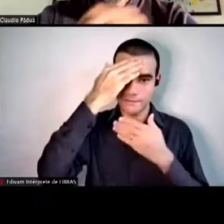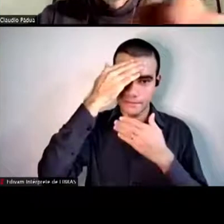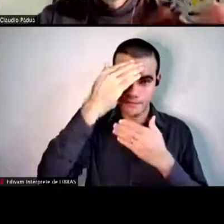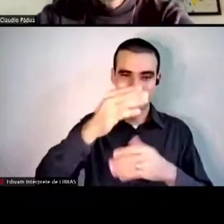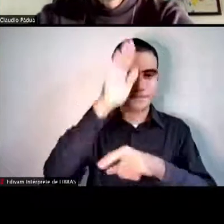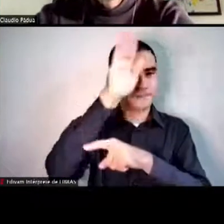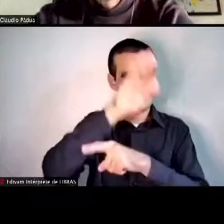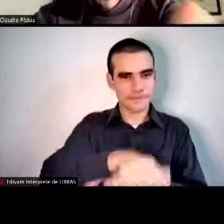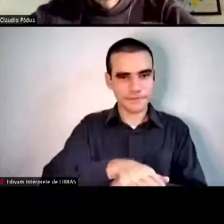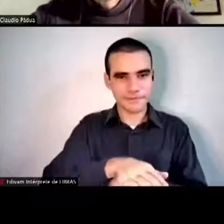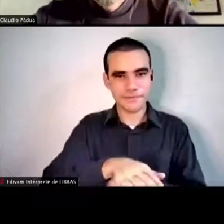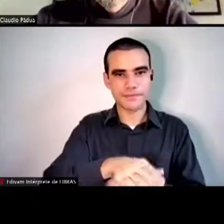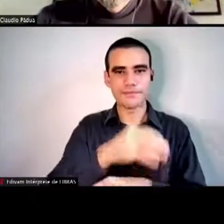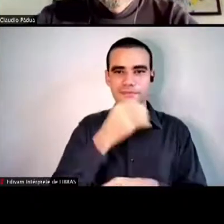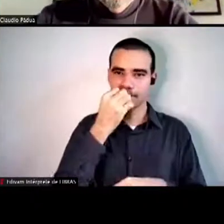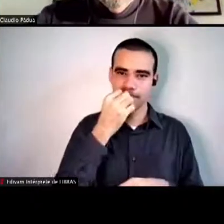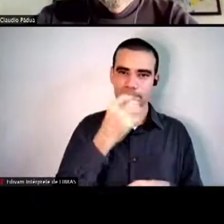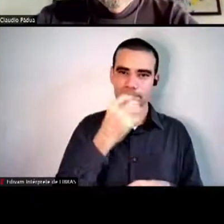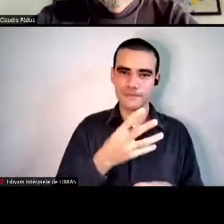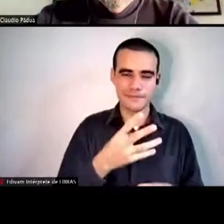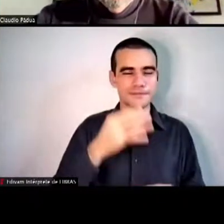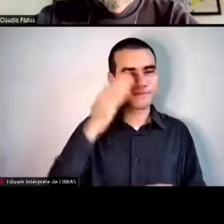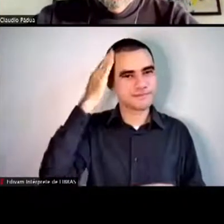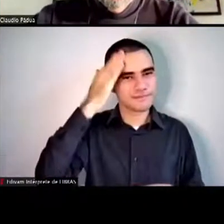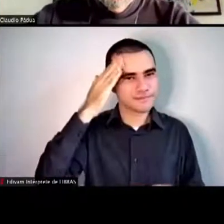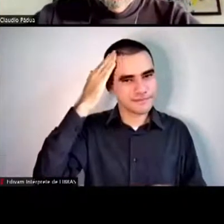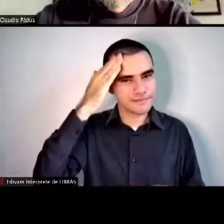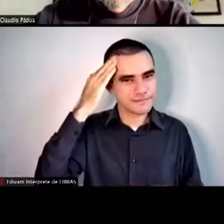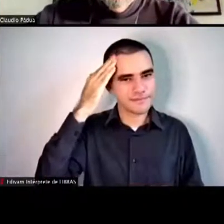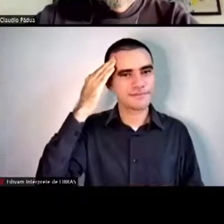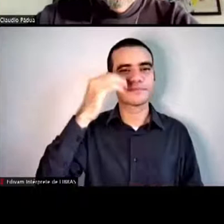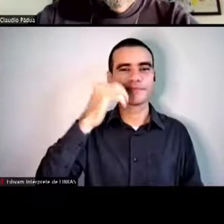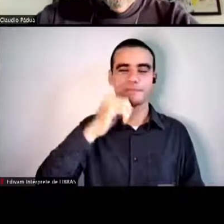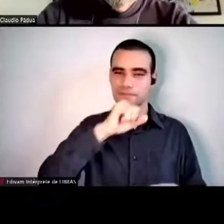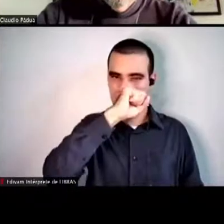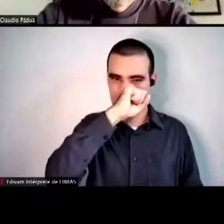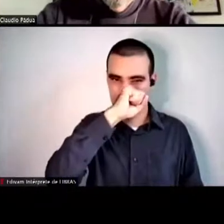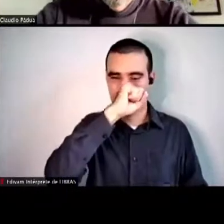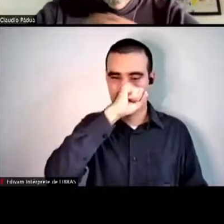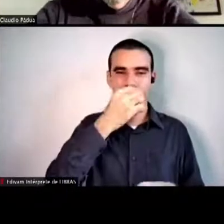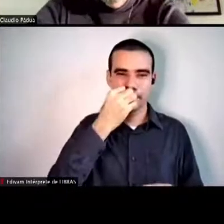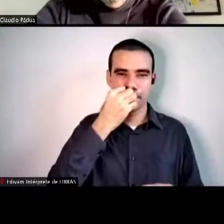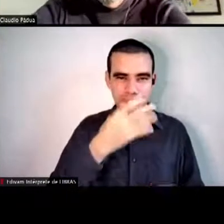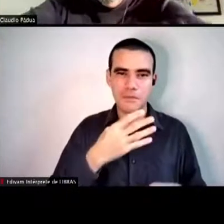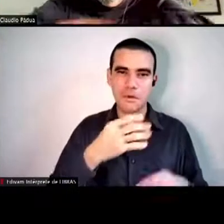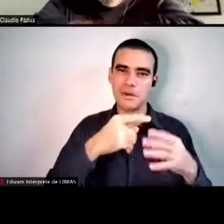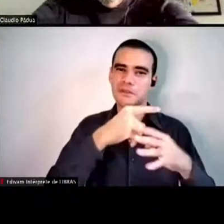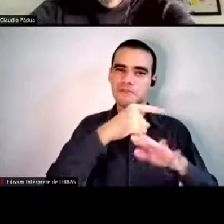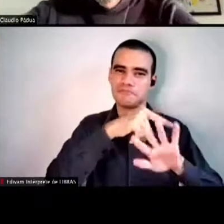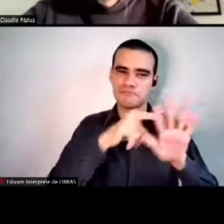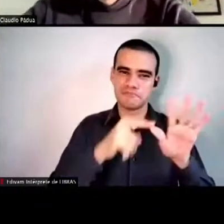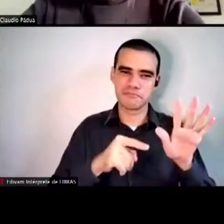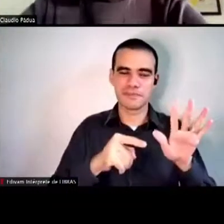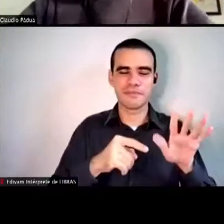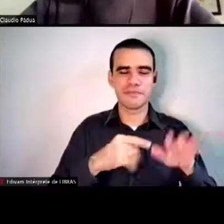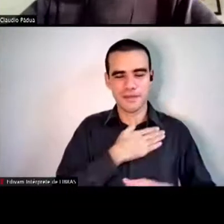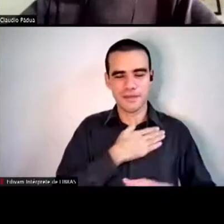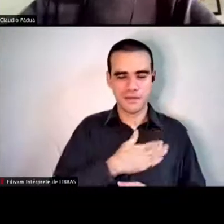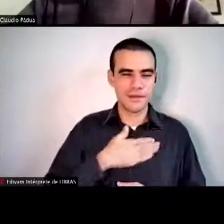for a lovely afternoon that we are here reflecting. Luis, Claudio, Foster,